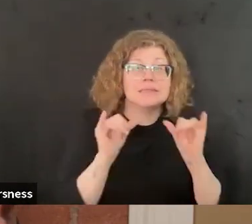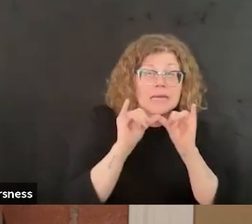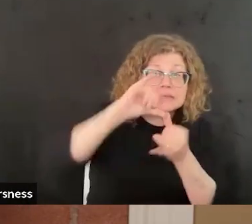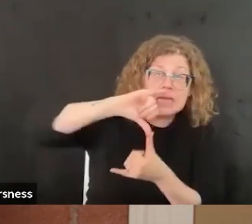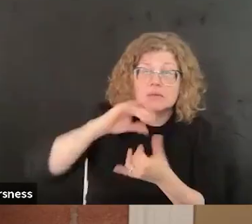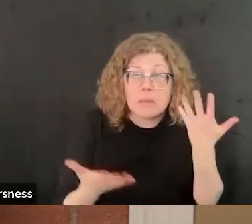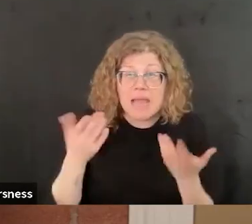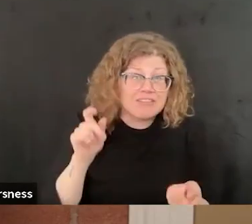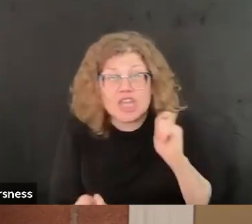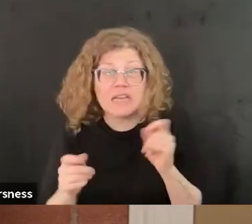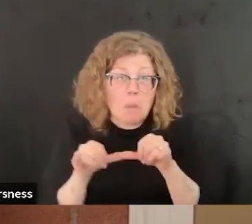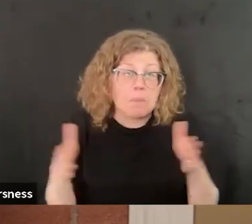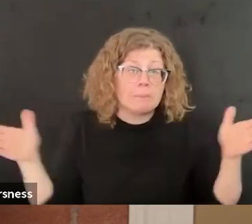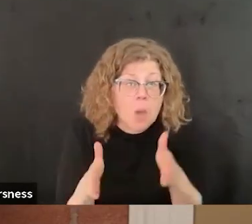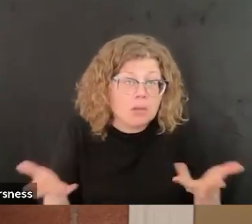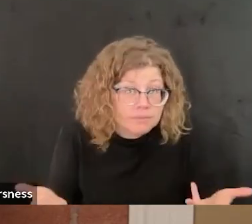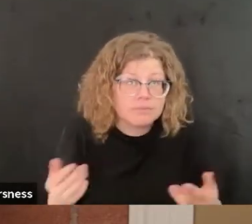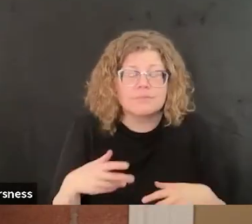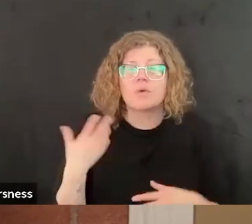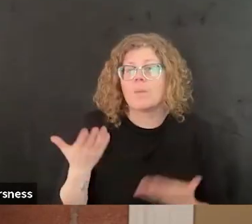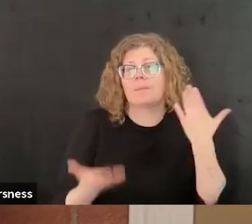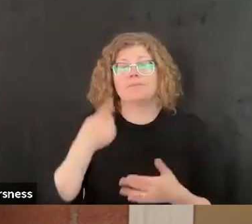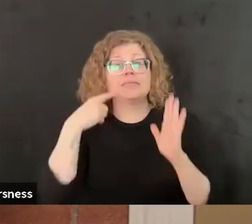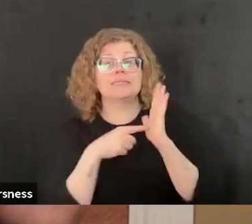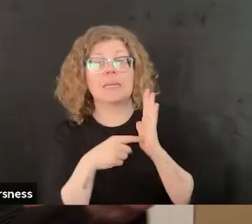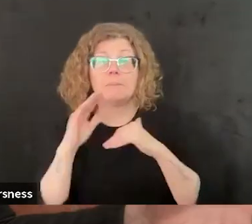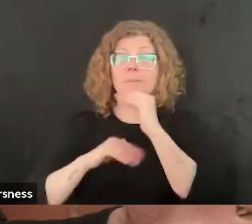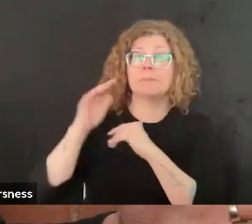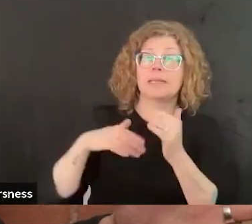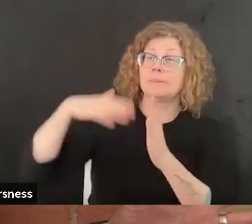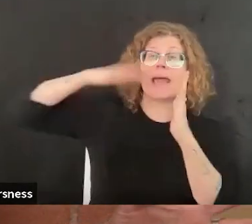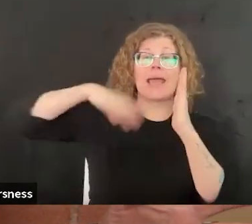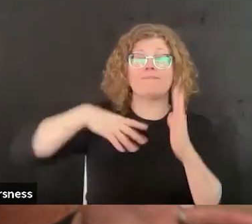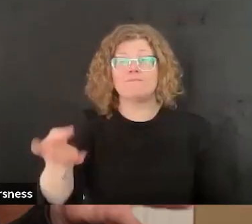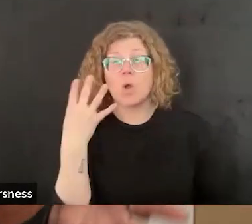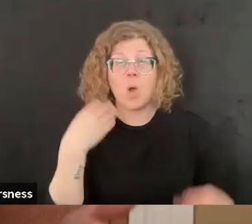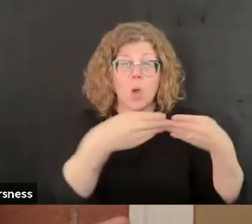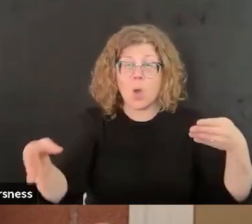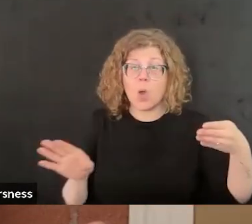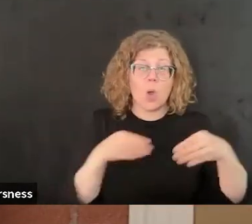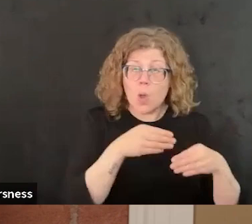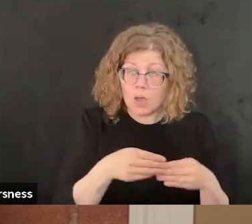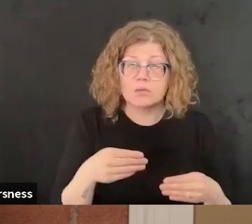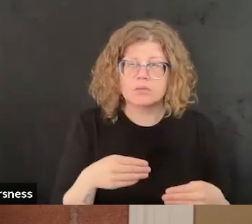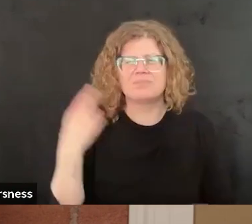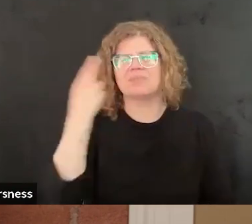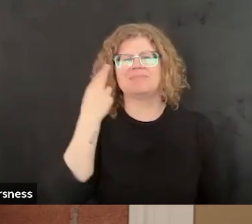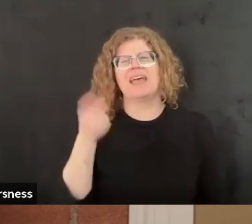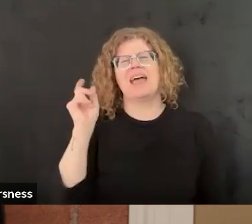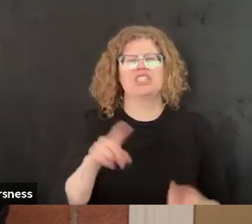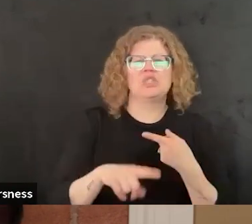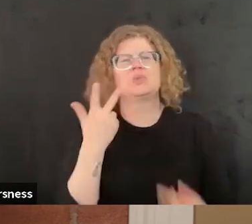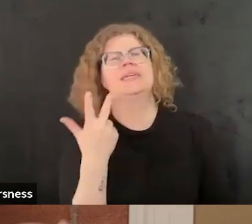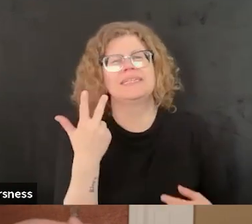that you change the size of something. It might mean that you don't address all 4 walls on a building. Maybe you only do 3. There are a